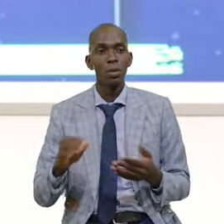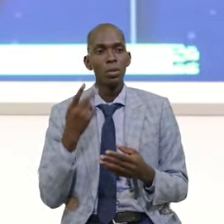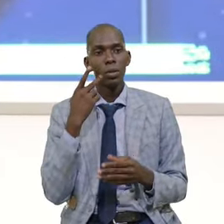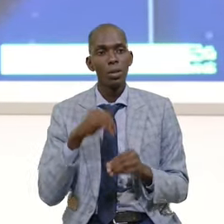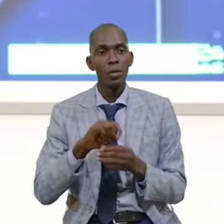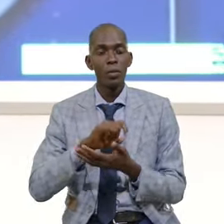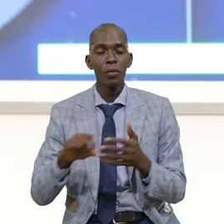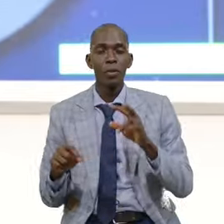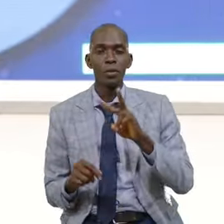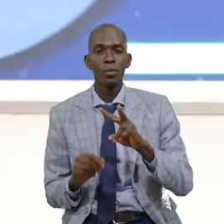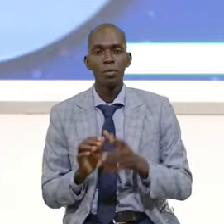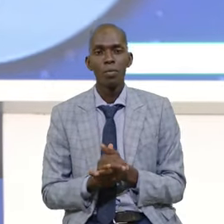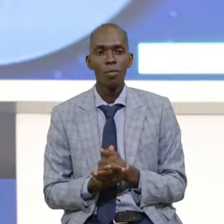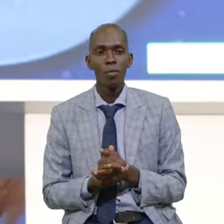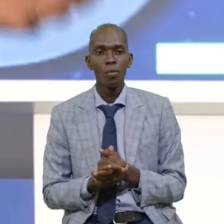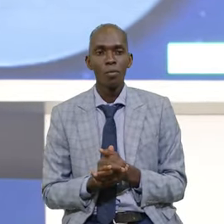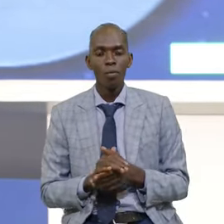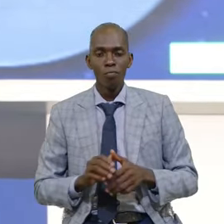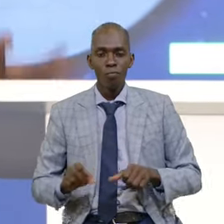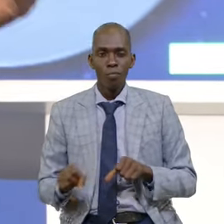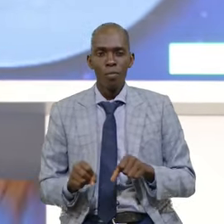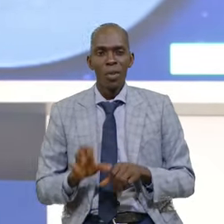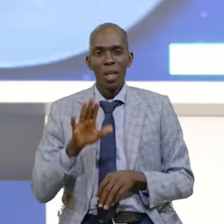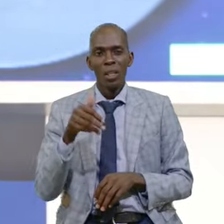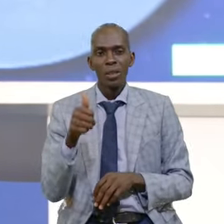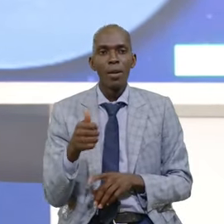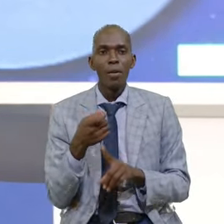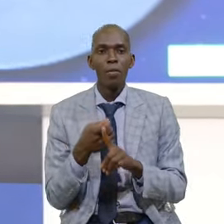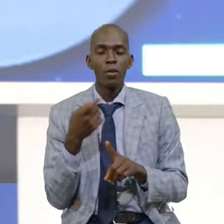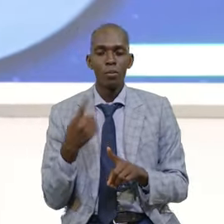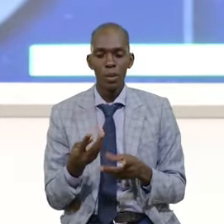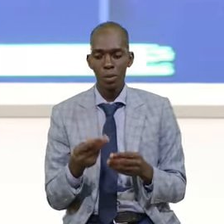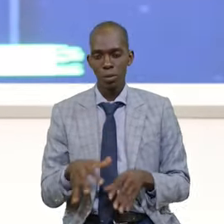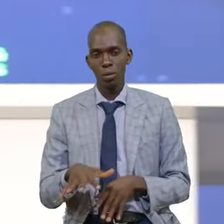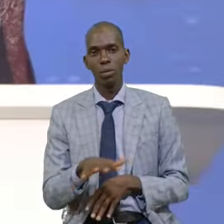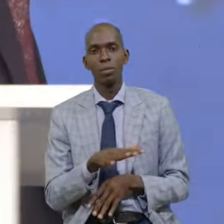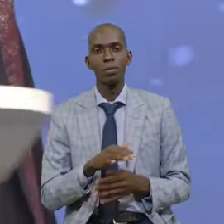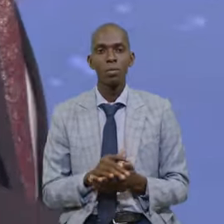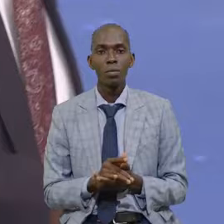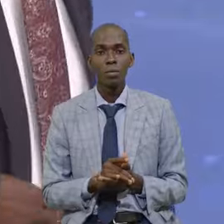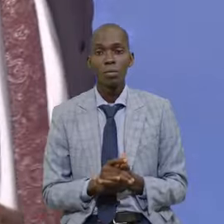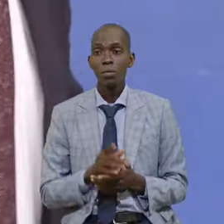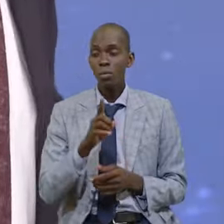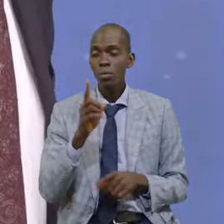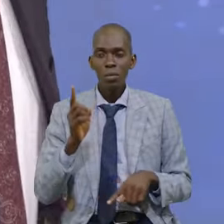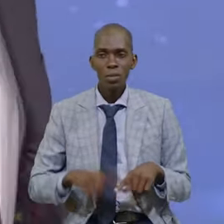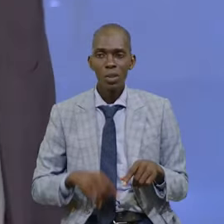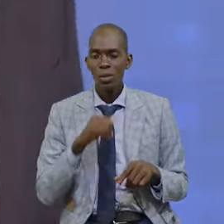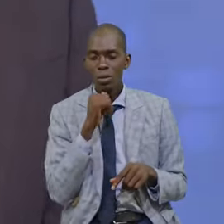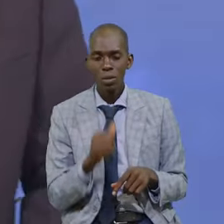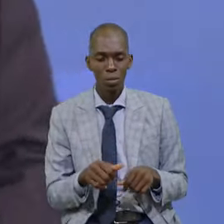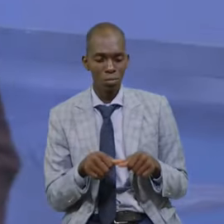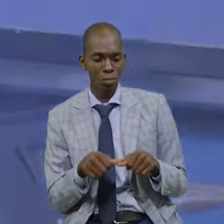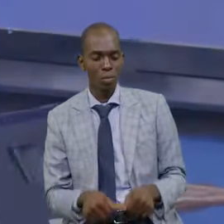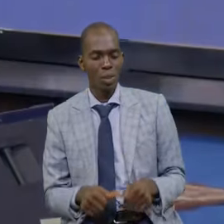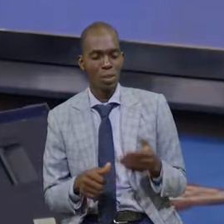verse 2, shake thyself from the dust. You cannot be waiting there